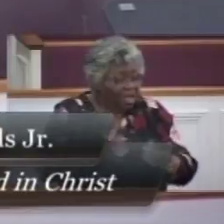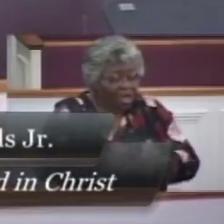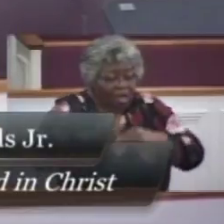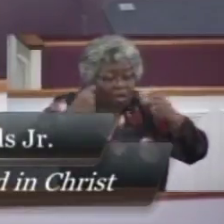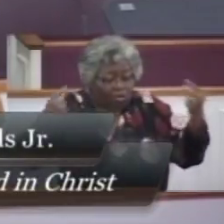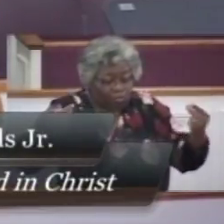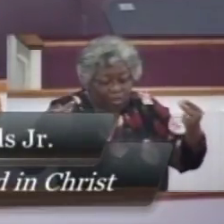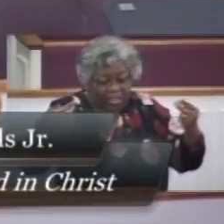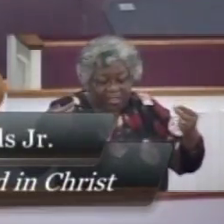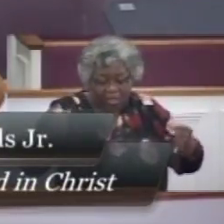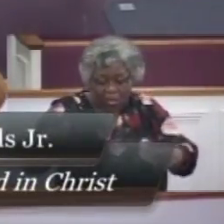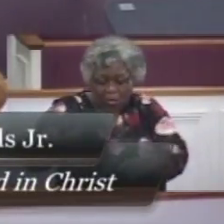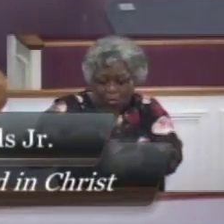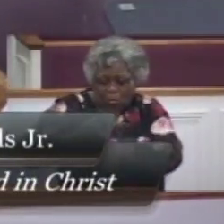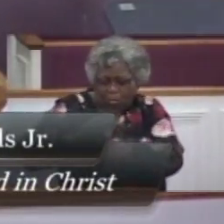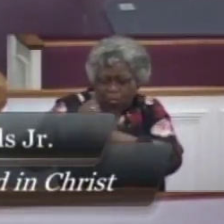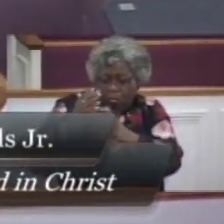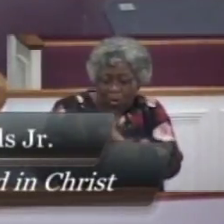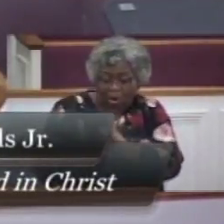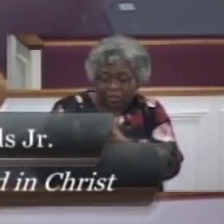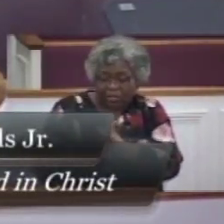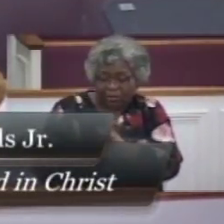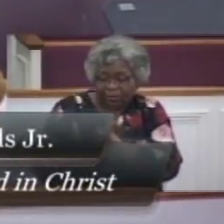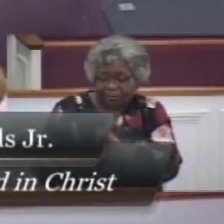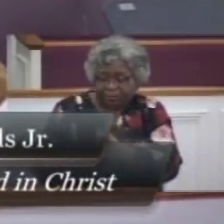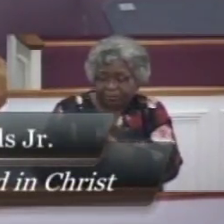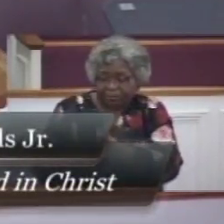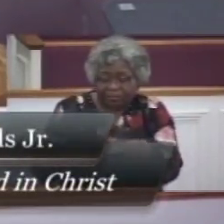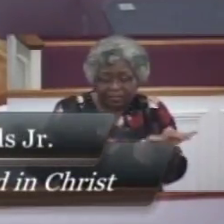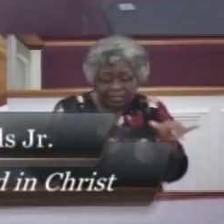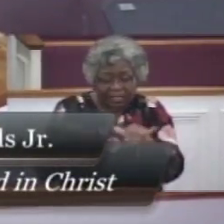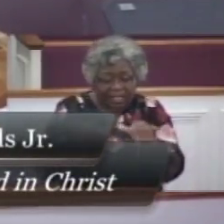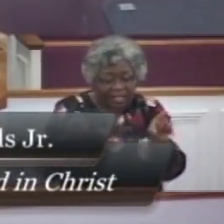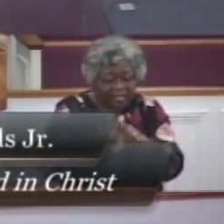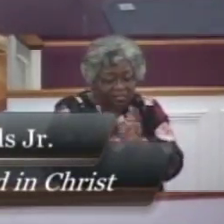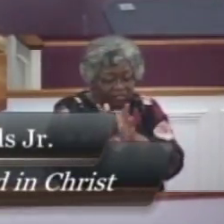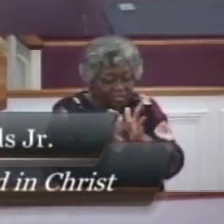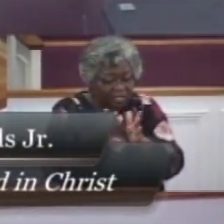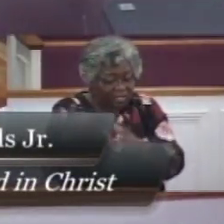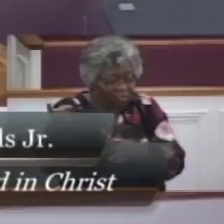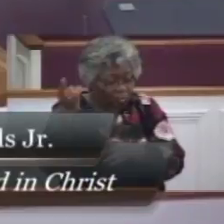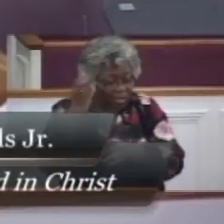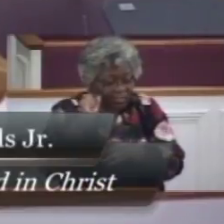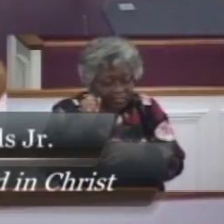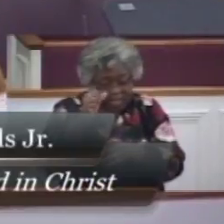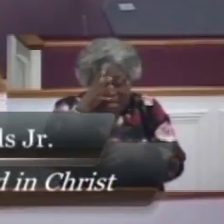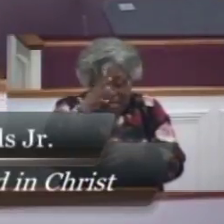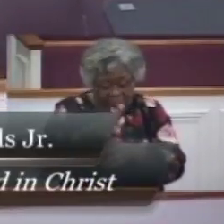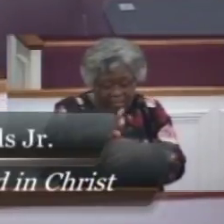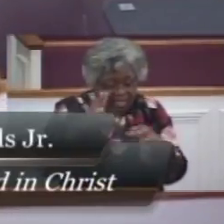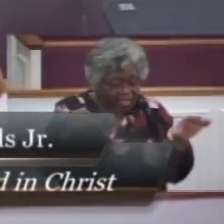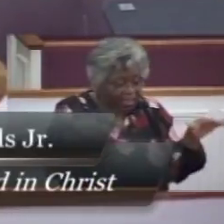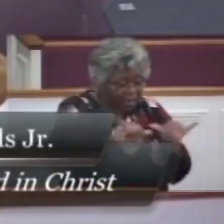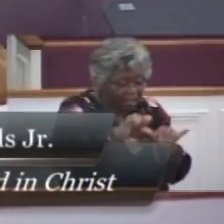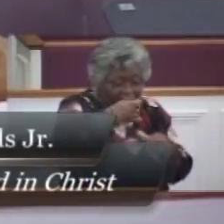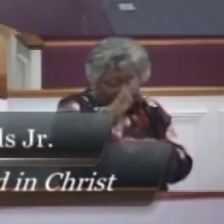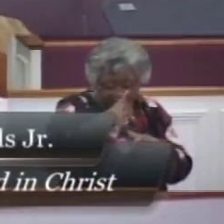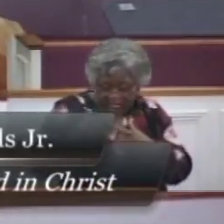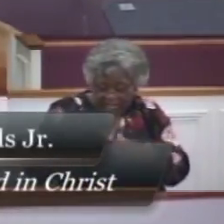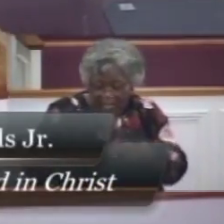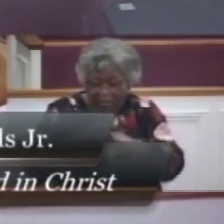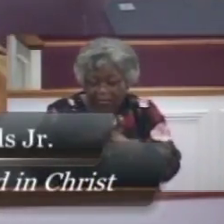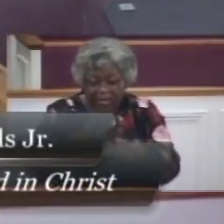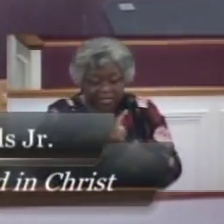warrior, symbolic of Jesus, because he was a man after God's own heart.